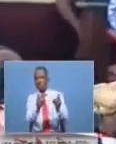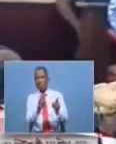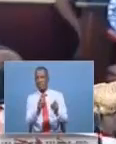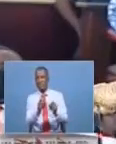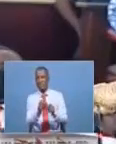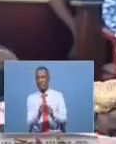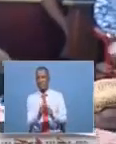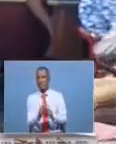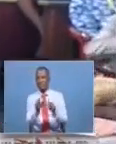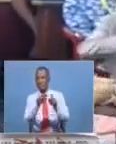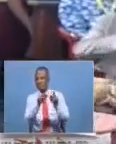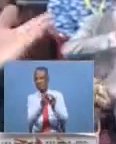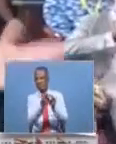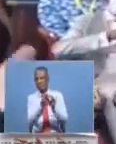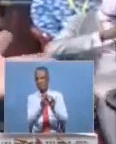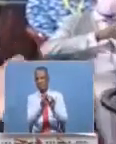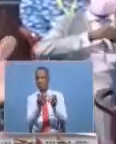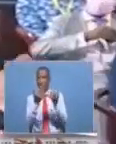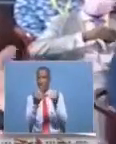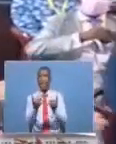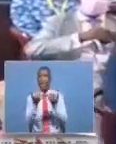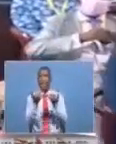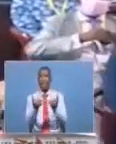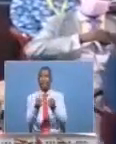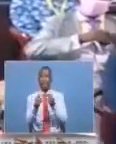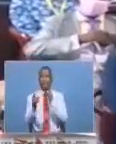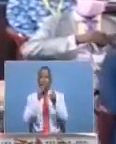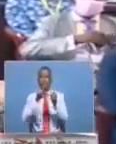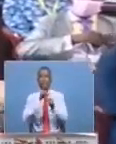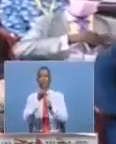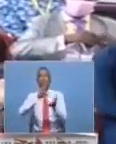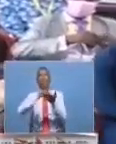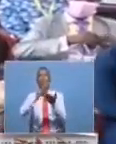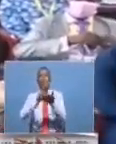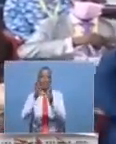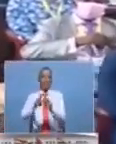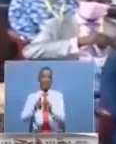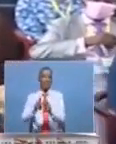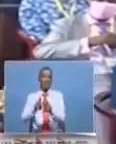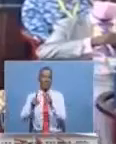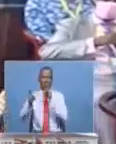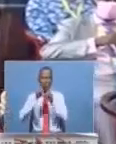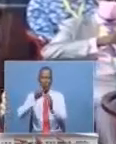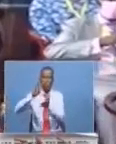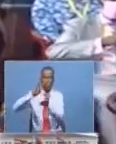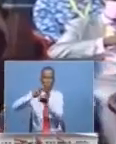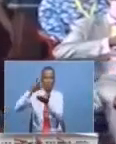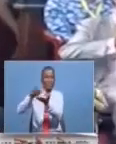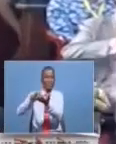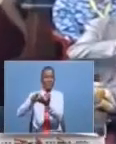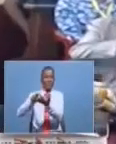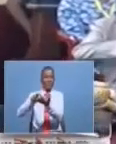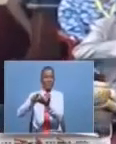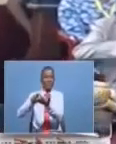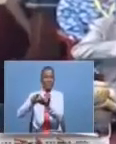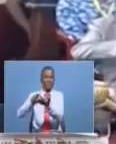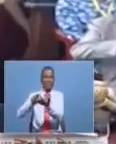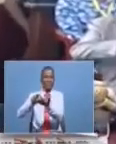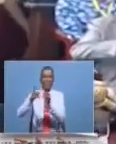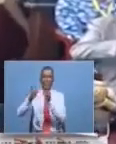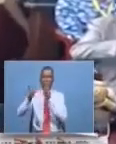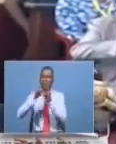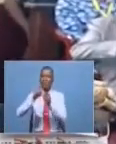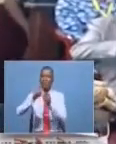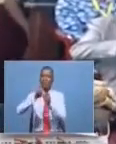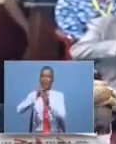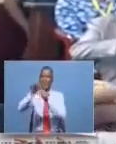in this case, we are talking about a witness. And we are talking about a witness who is my